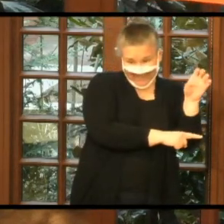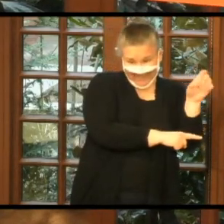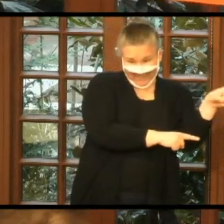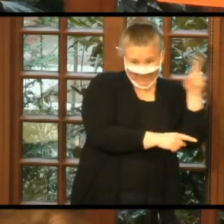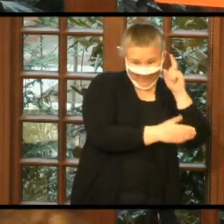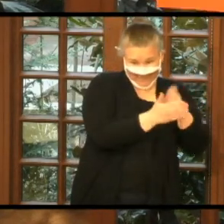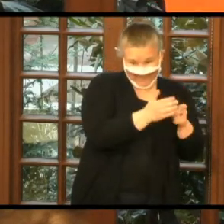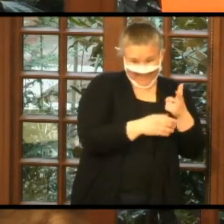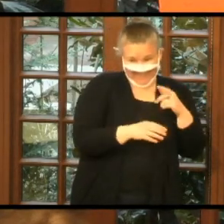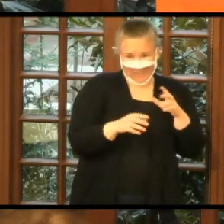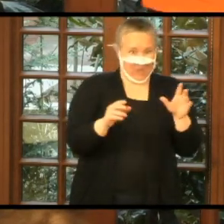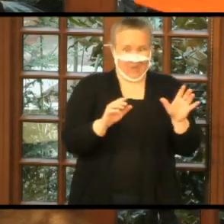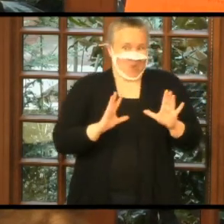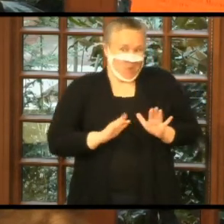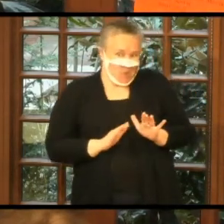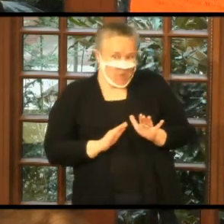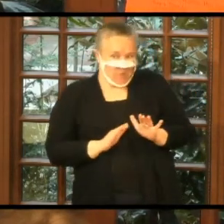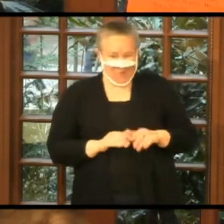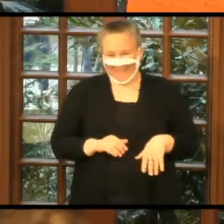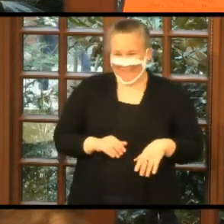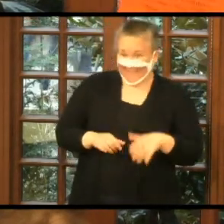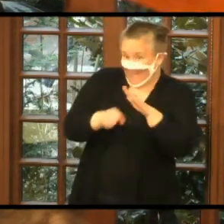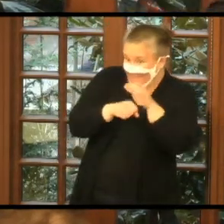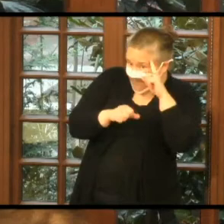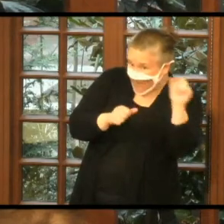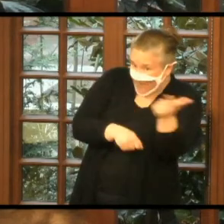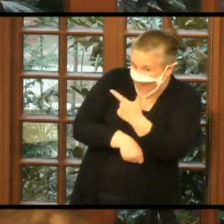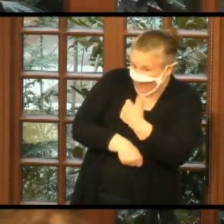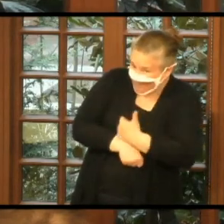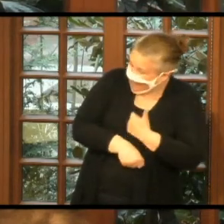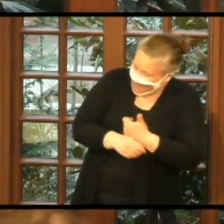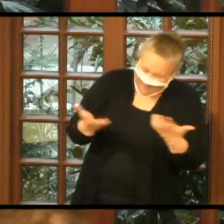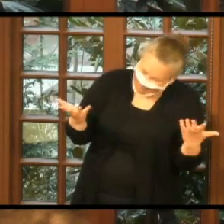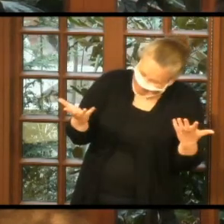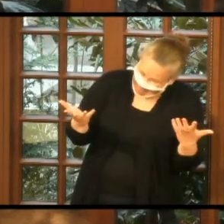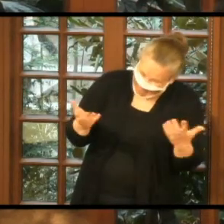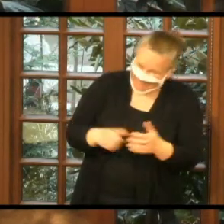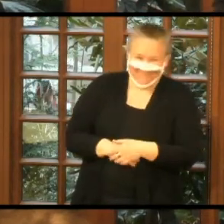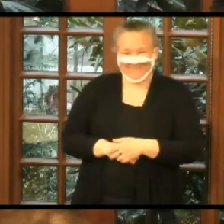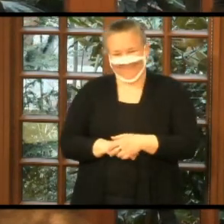few people. Not quite enough for everybody, so sorry.